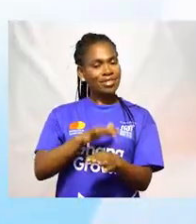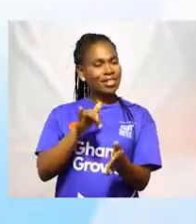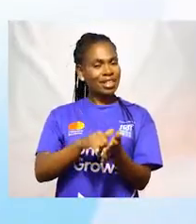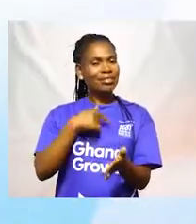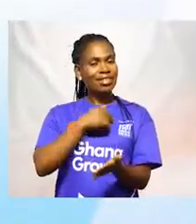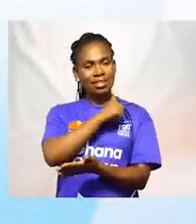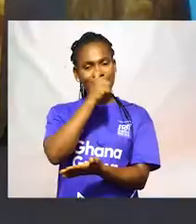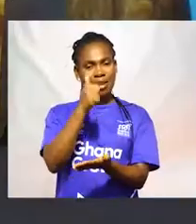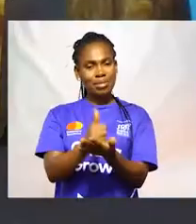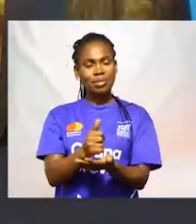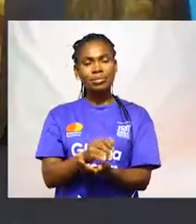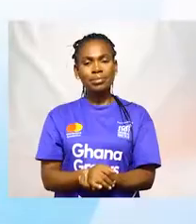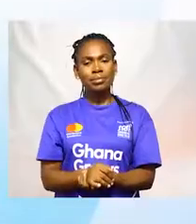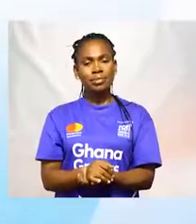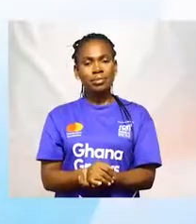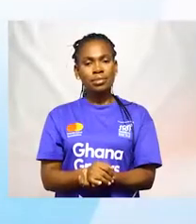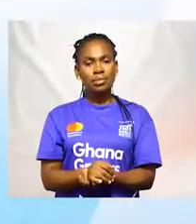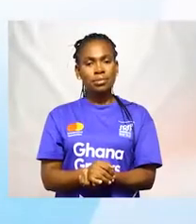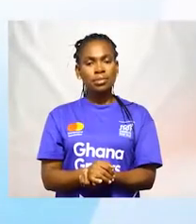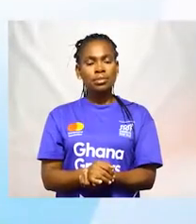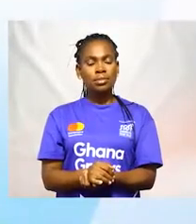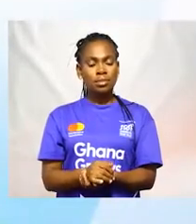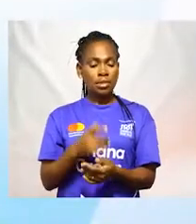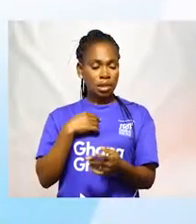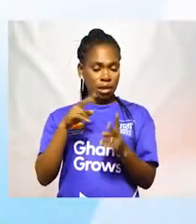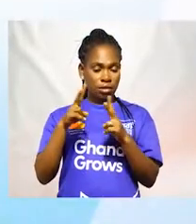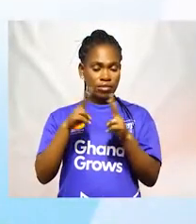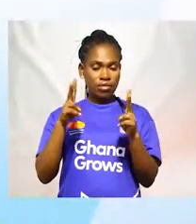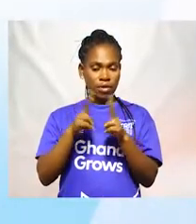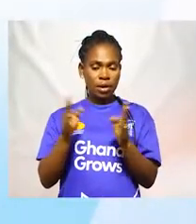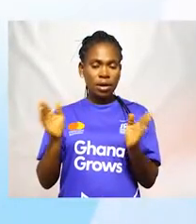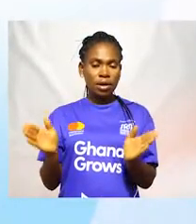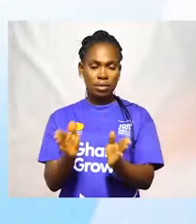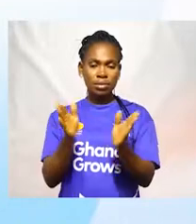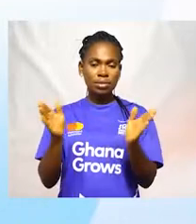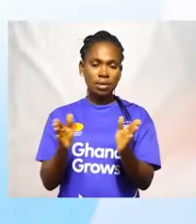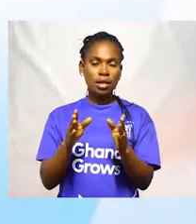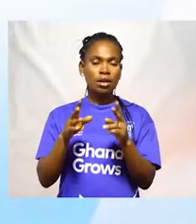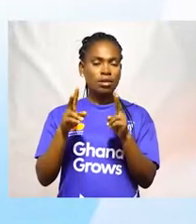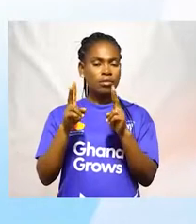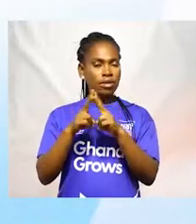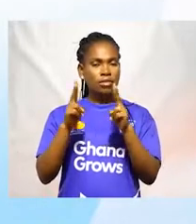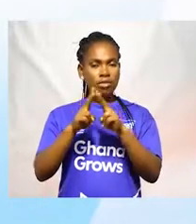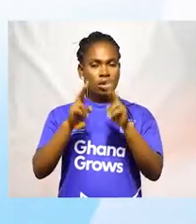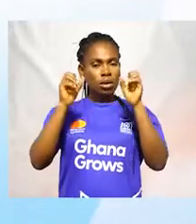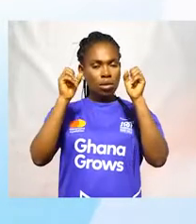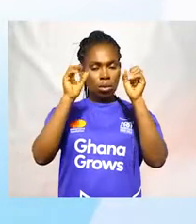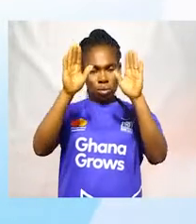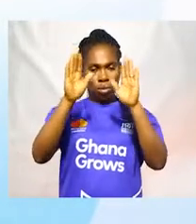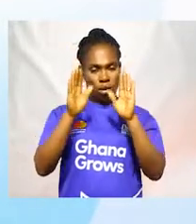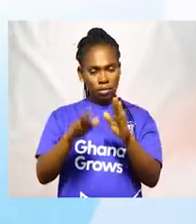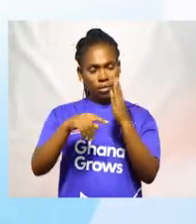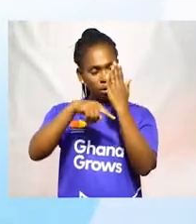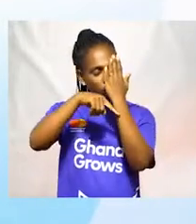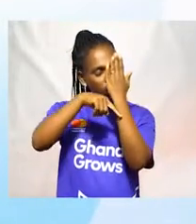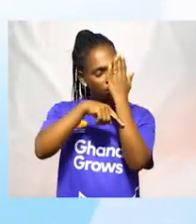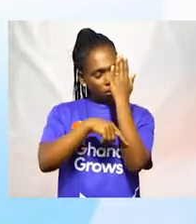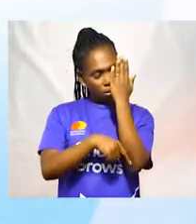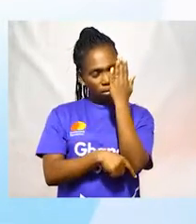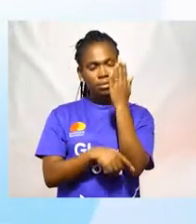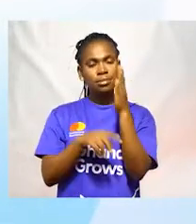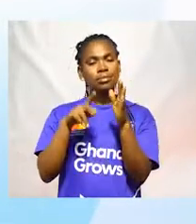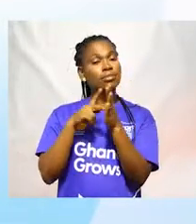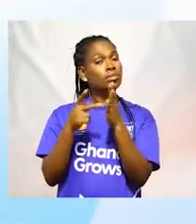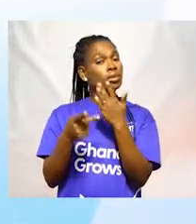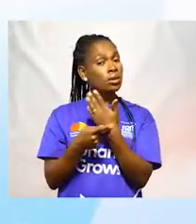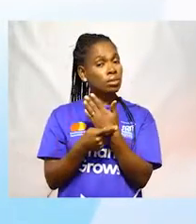thank you again. So much. This has been a very inspirational, a very sober, and a very deeply instructive edition